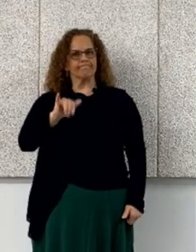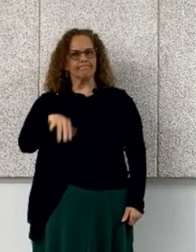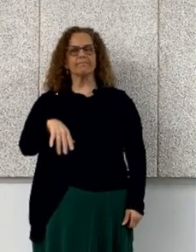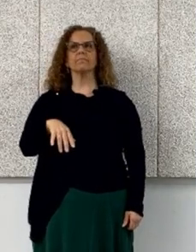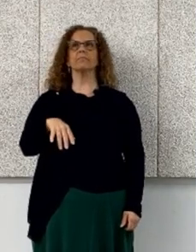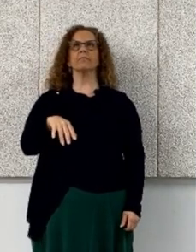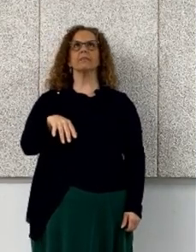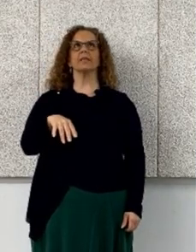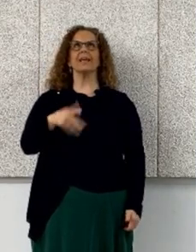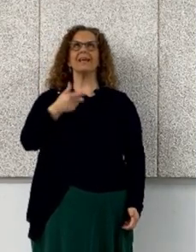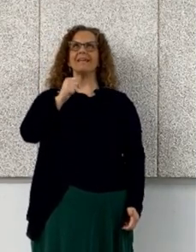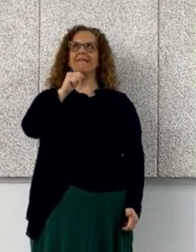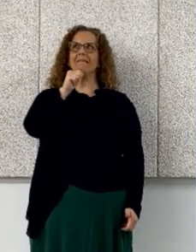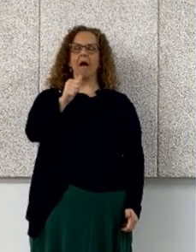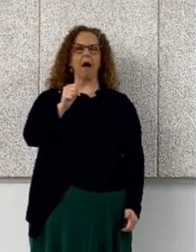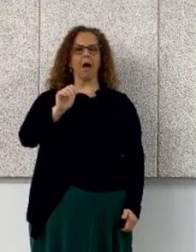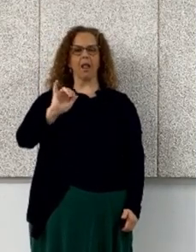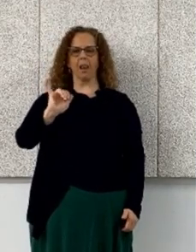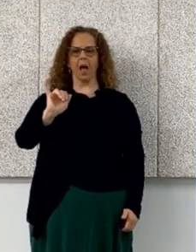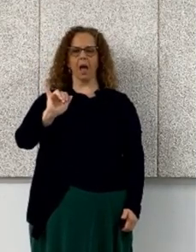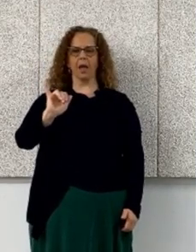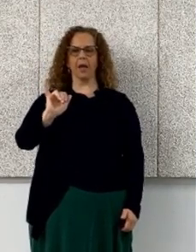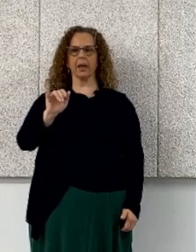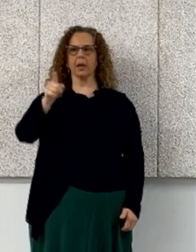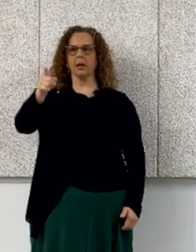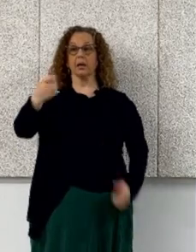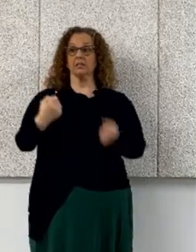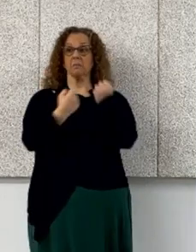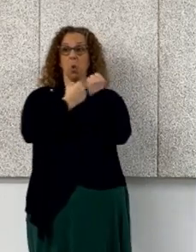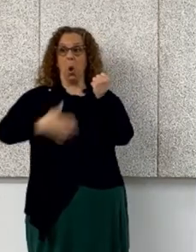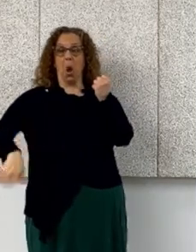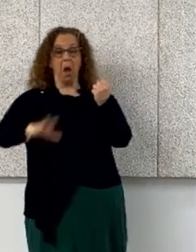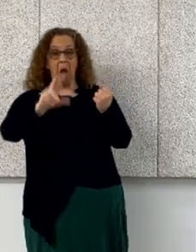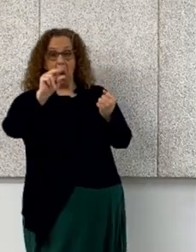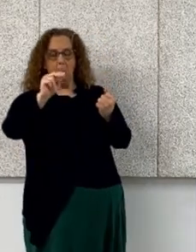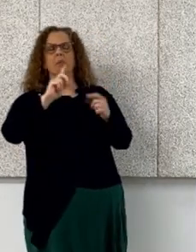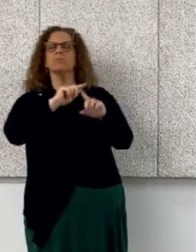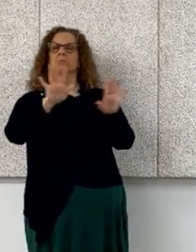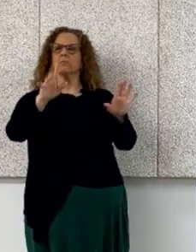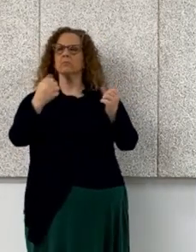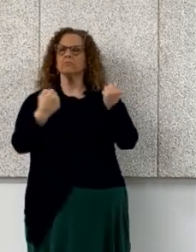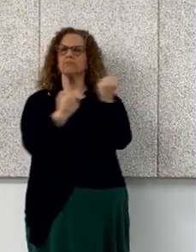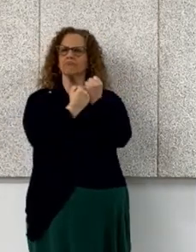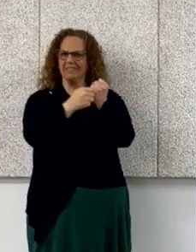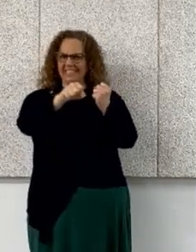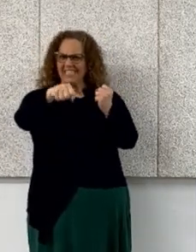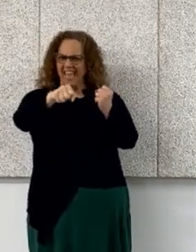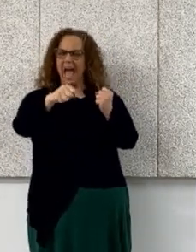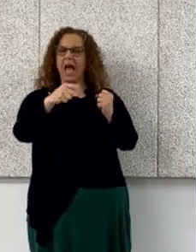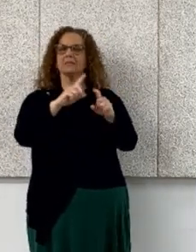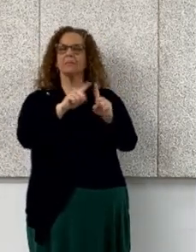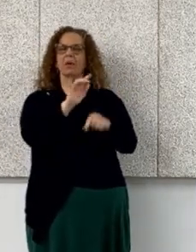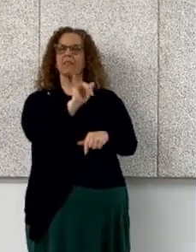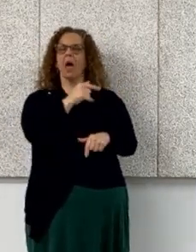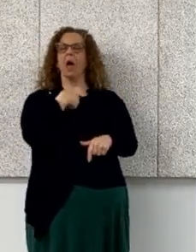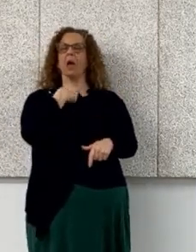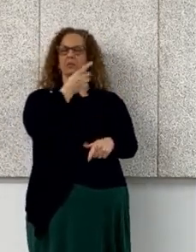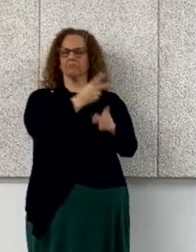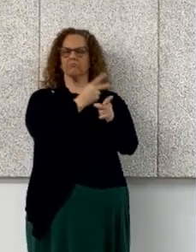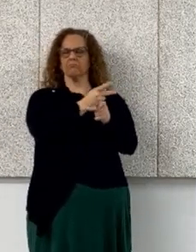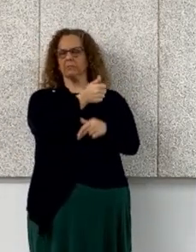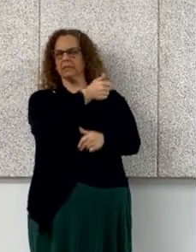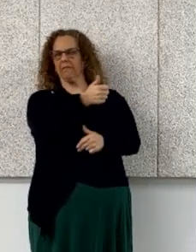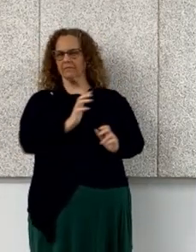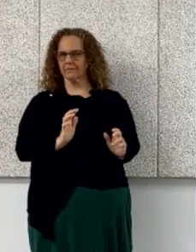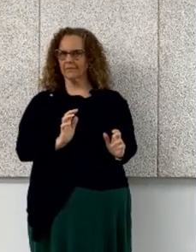and not in the way of I'm not here for you, in a way that I am deeply here for you, and I'll answer your other questions. And so, I think there was